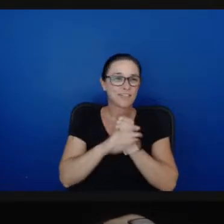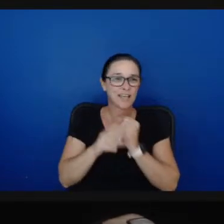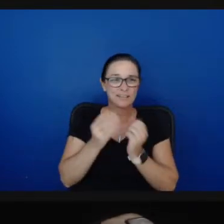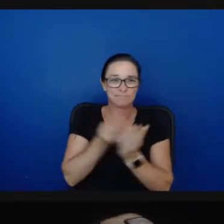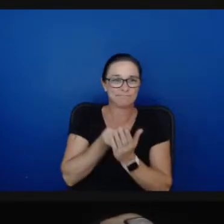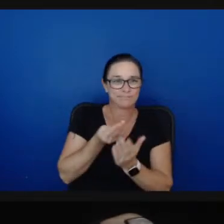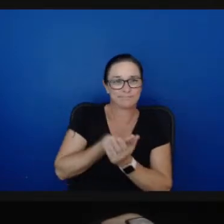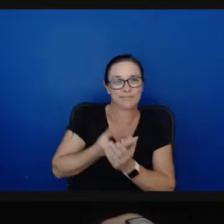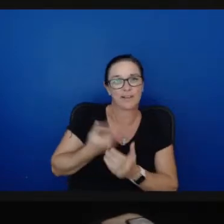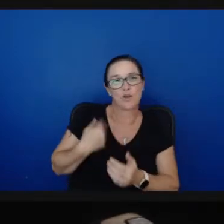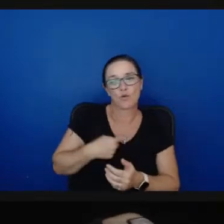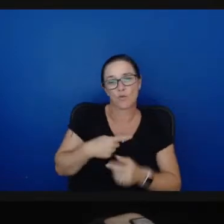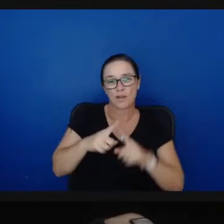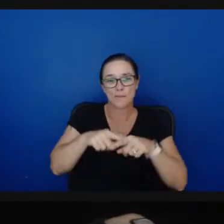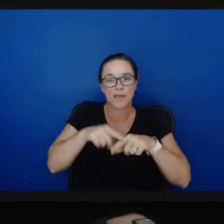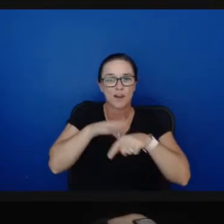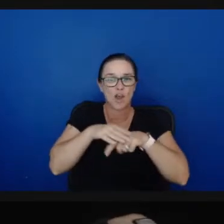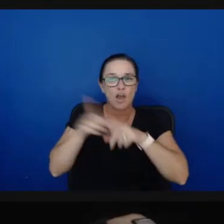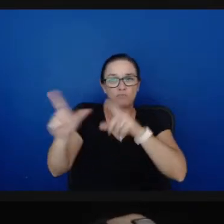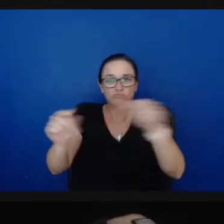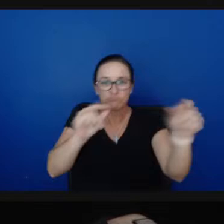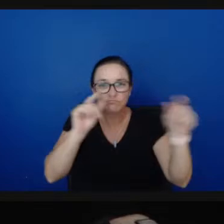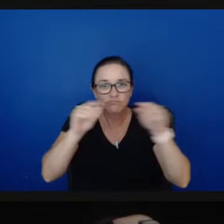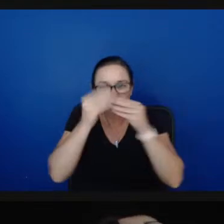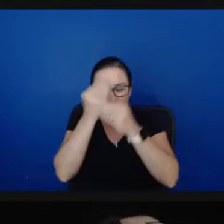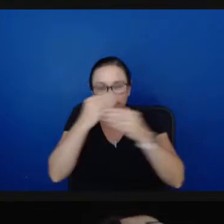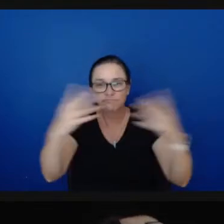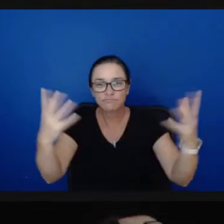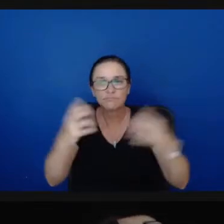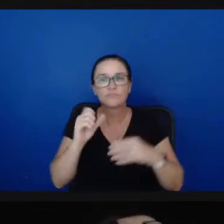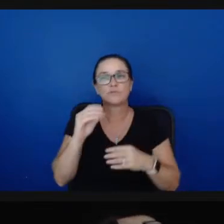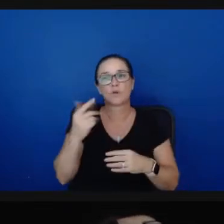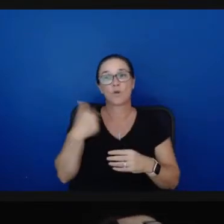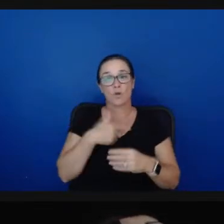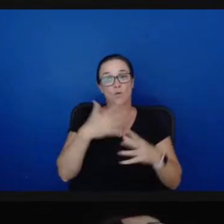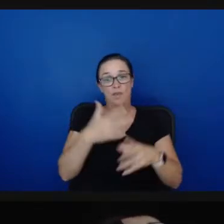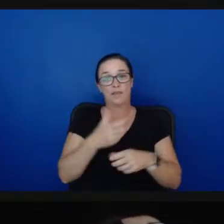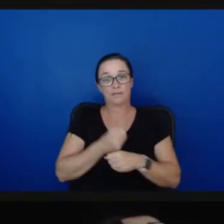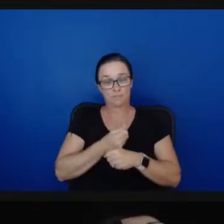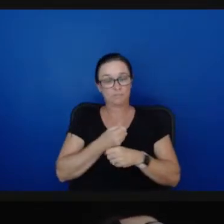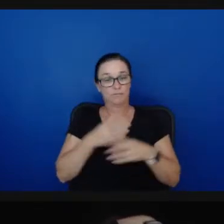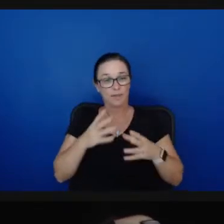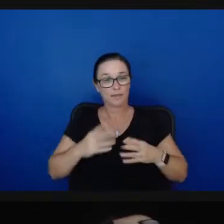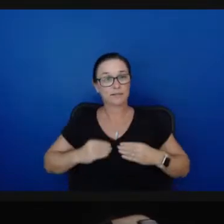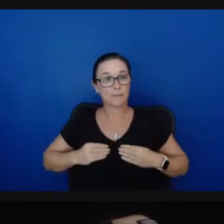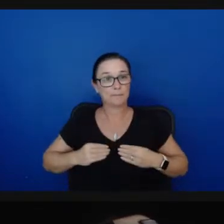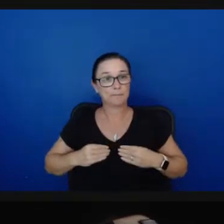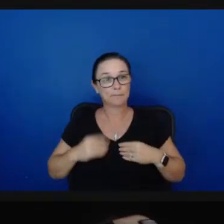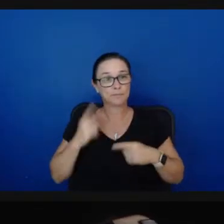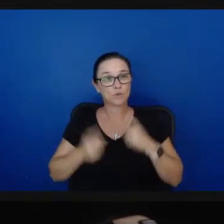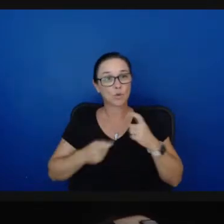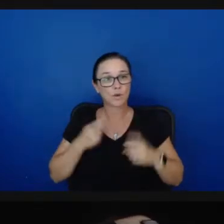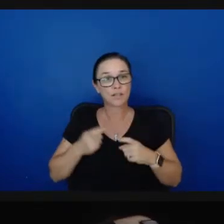and all that stuff really does go a long ways. We also do take donations on